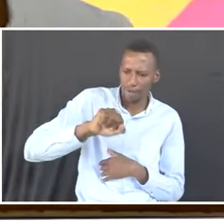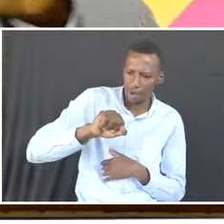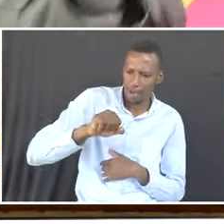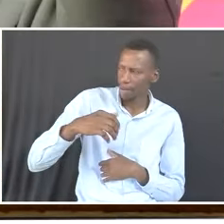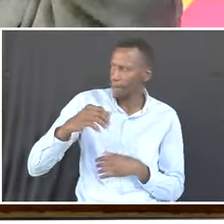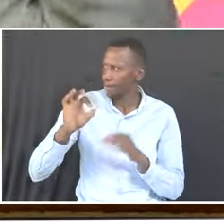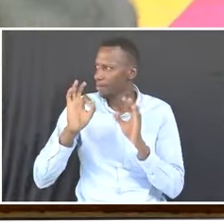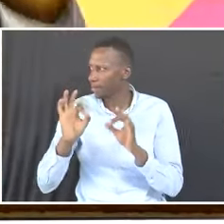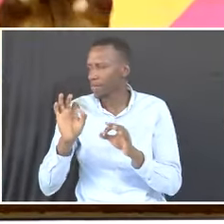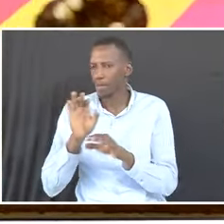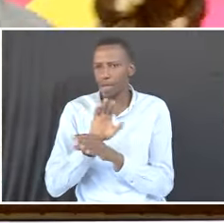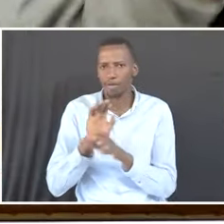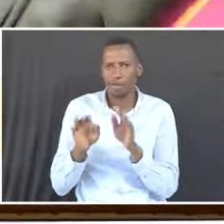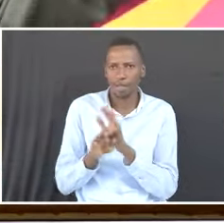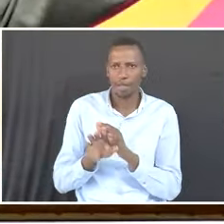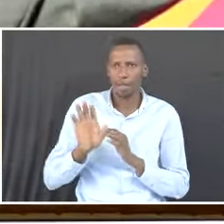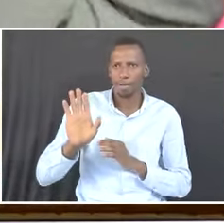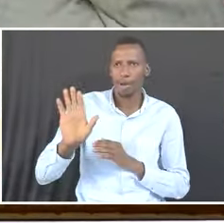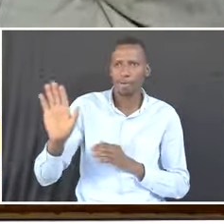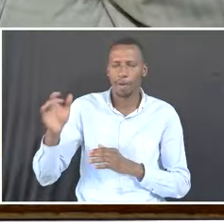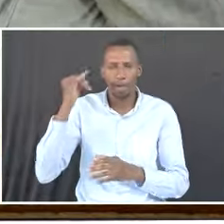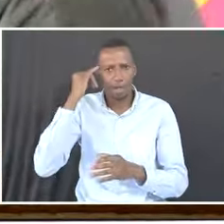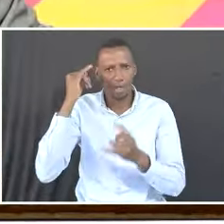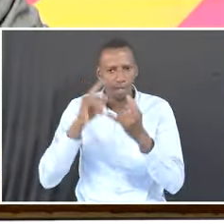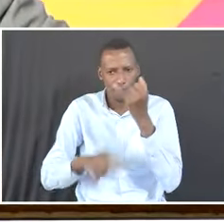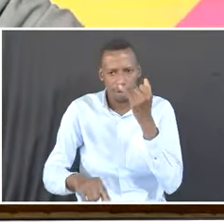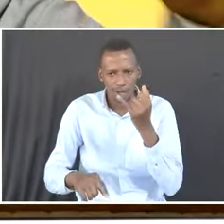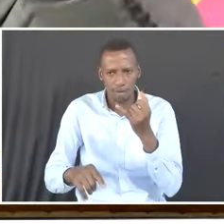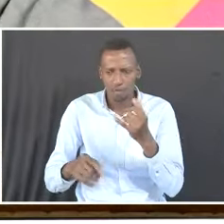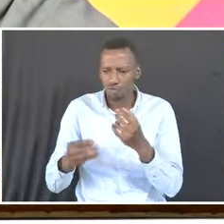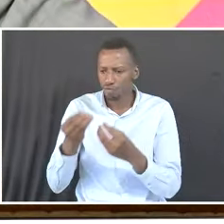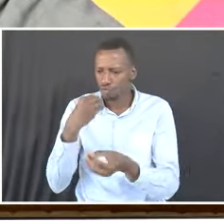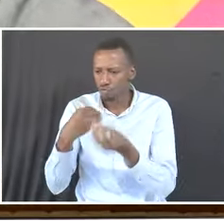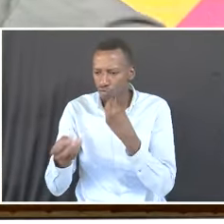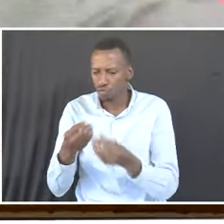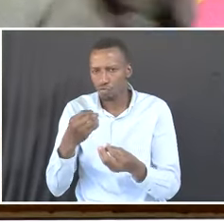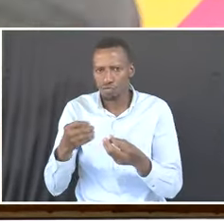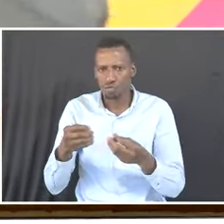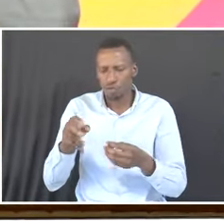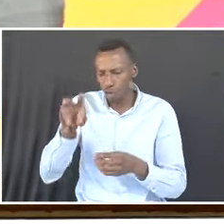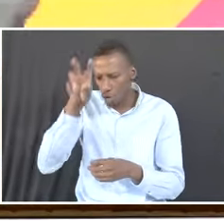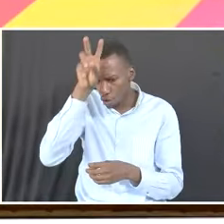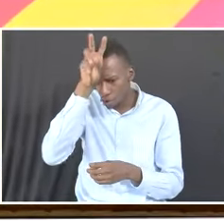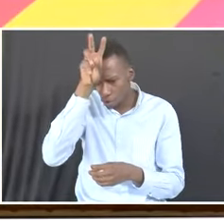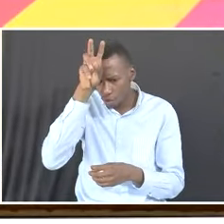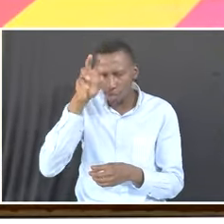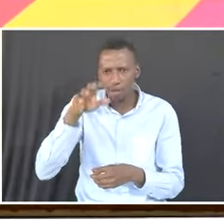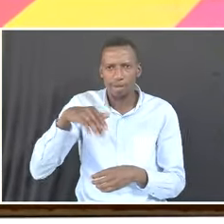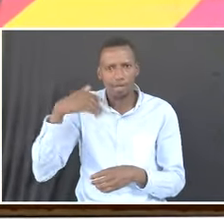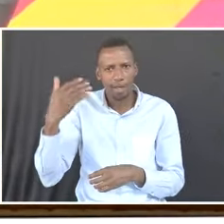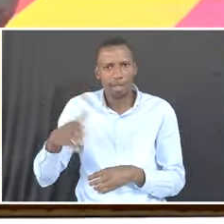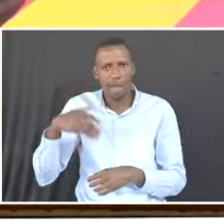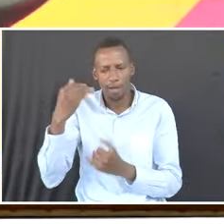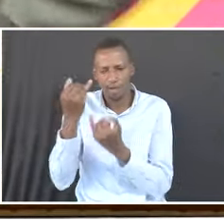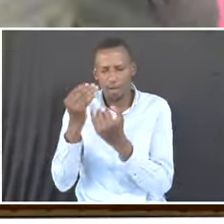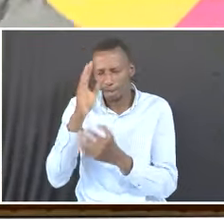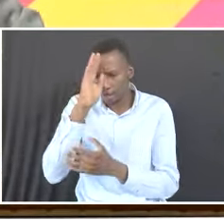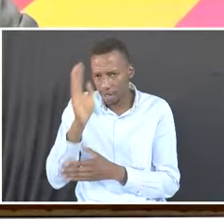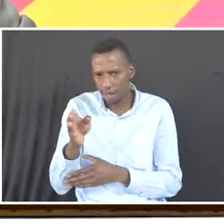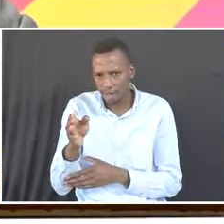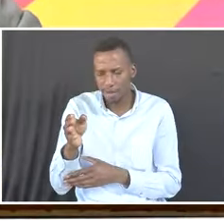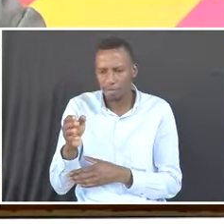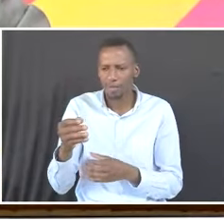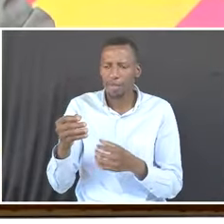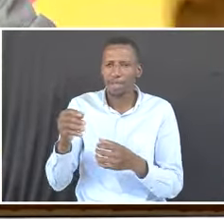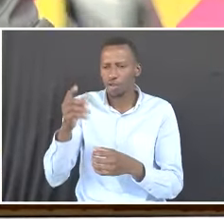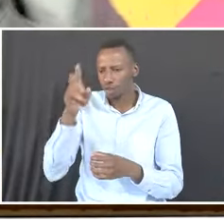everything. Their business is to eat mbuzi, goats. Goats are killed every Sunday in